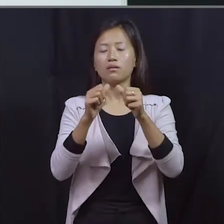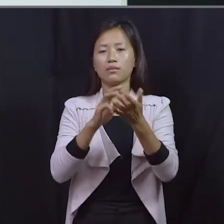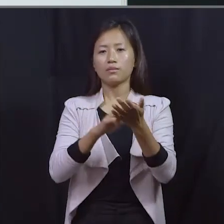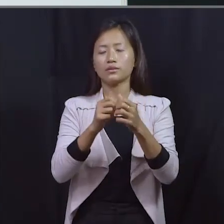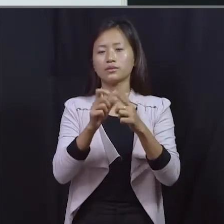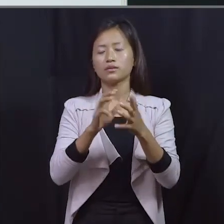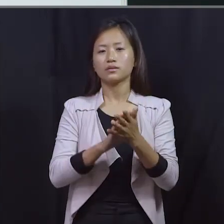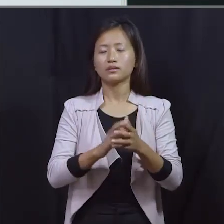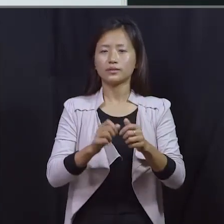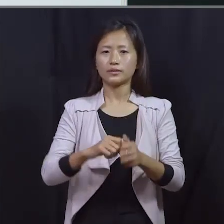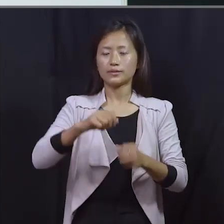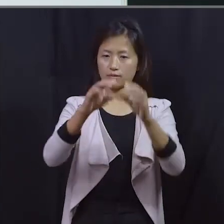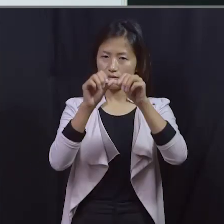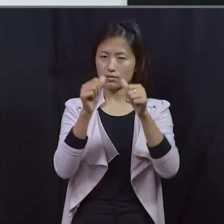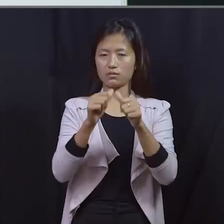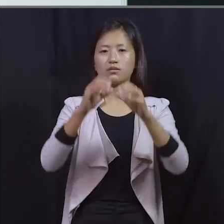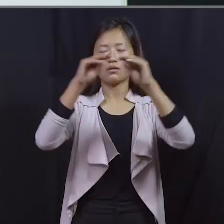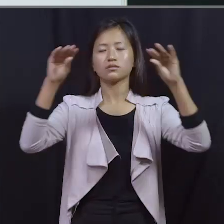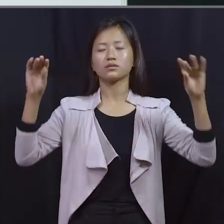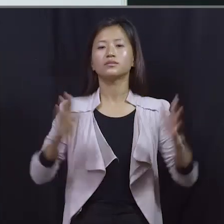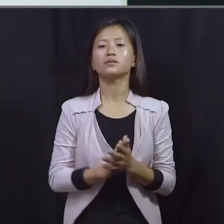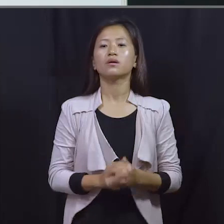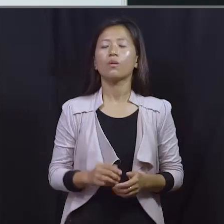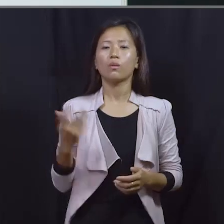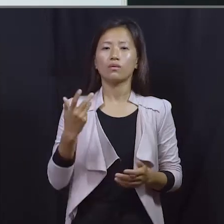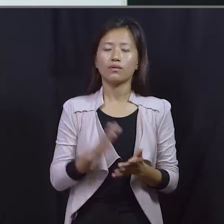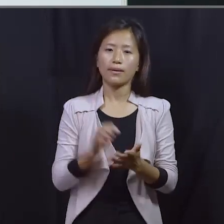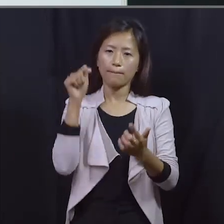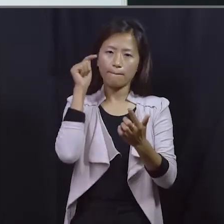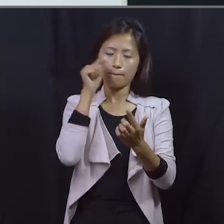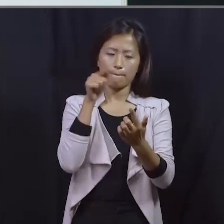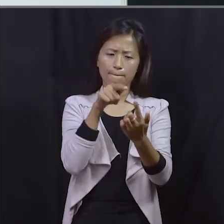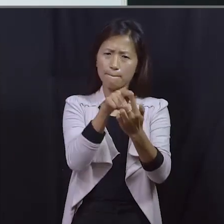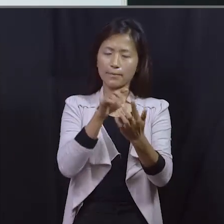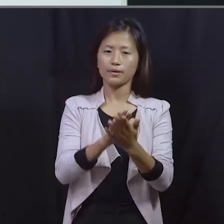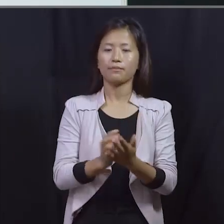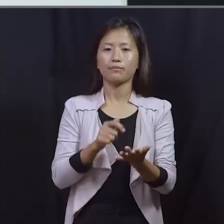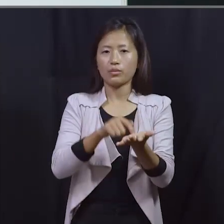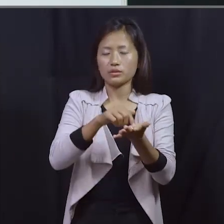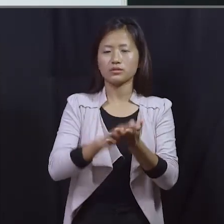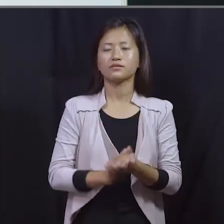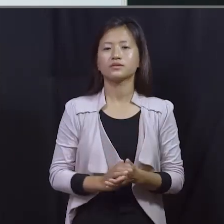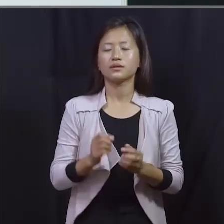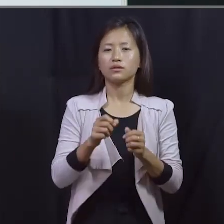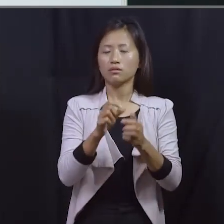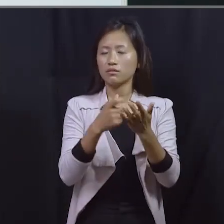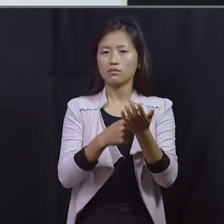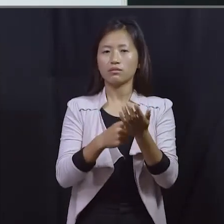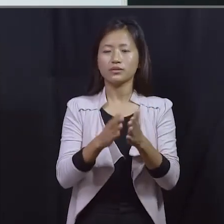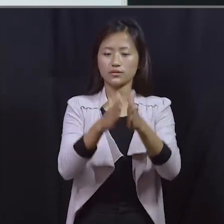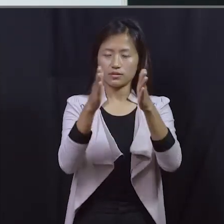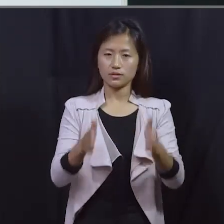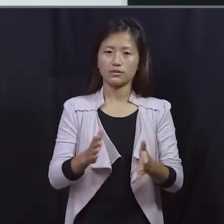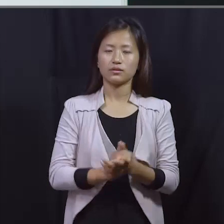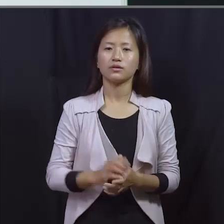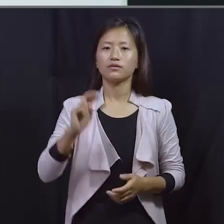features of this Roadway settlement? Or what are the main points of this Roadway settlement? So under this Roadway settlement,